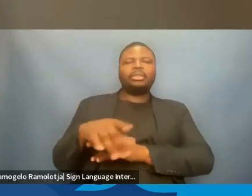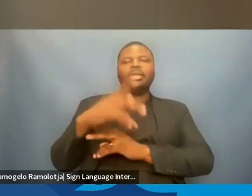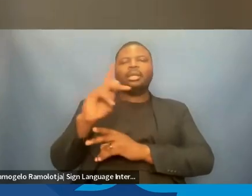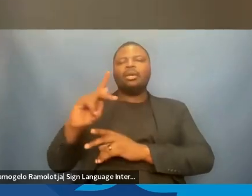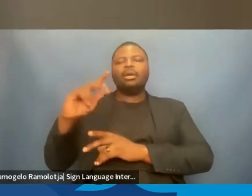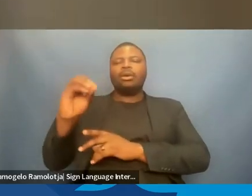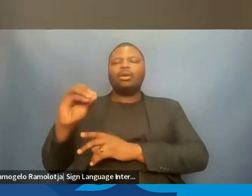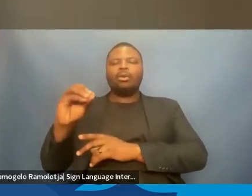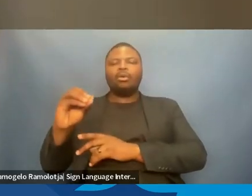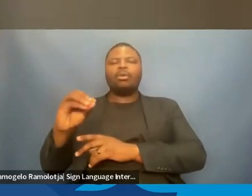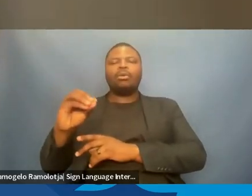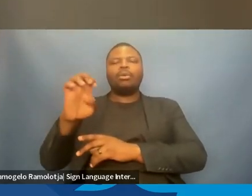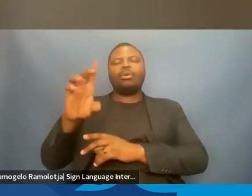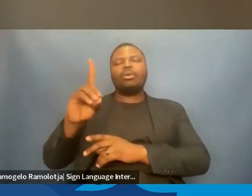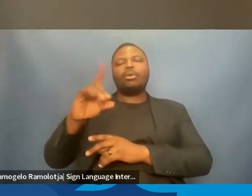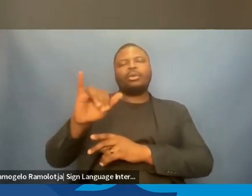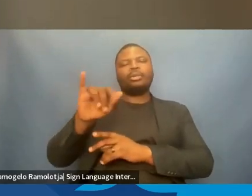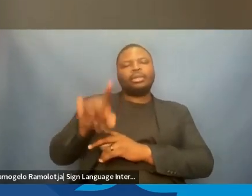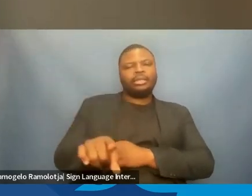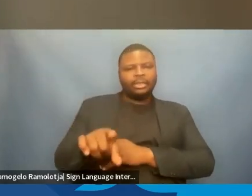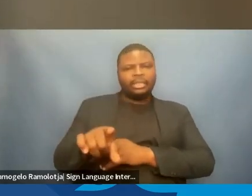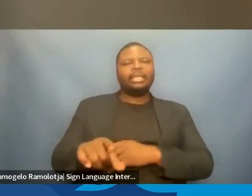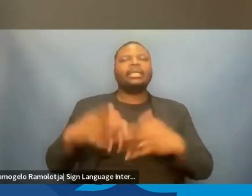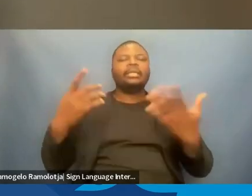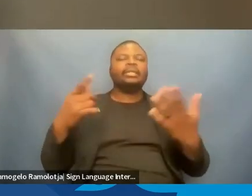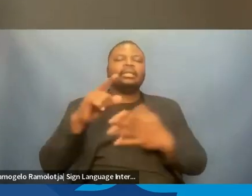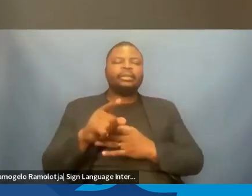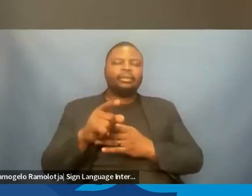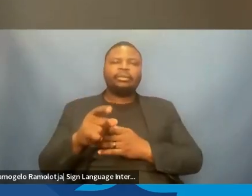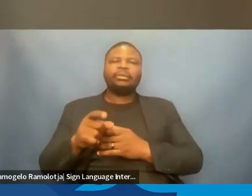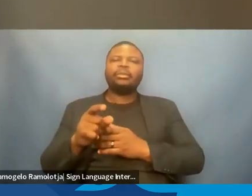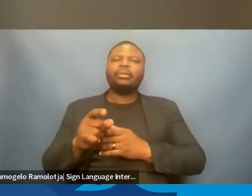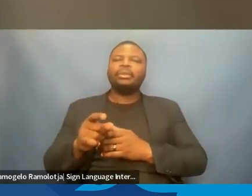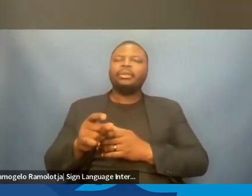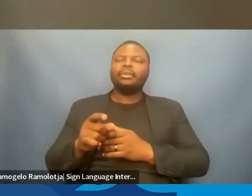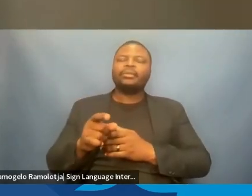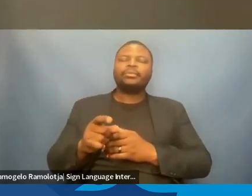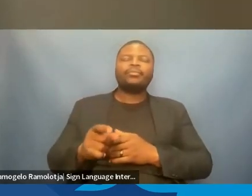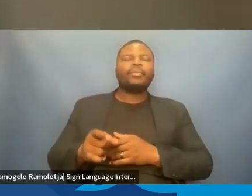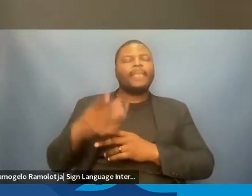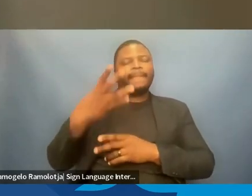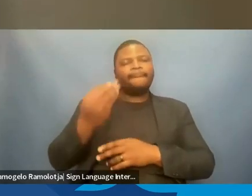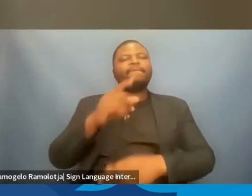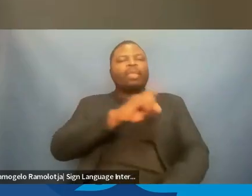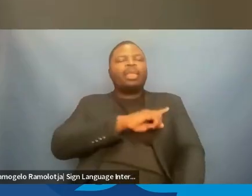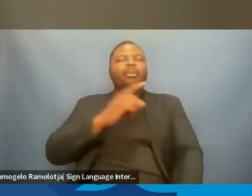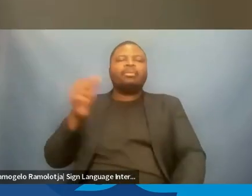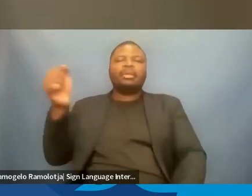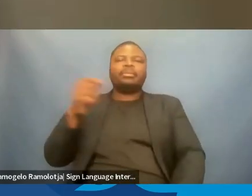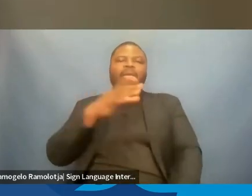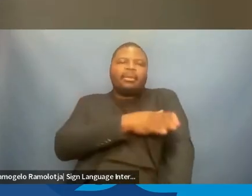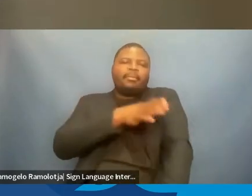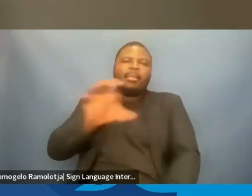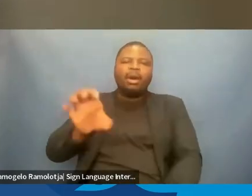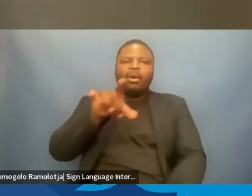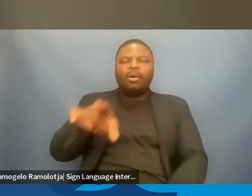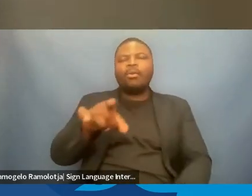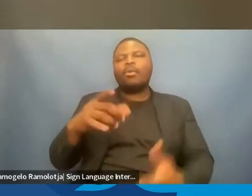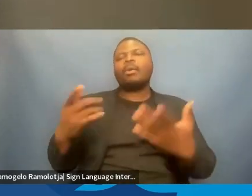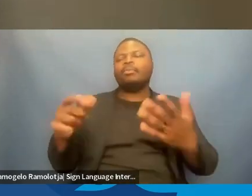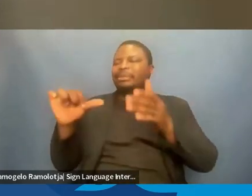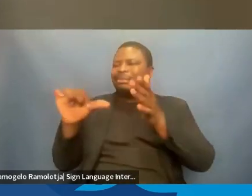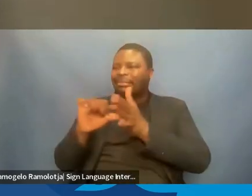people who use drugs sector. He has been instrumental in empowering the P-word sector through